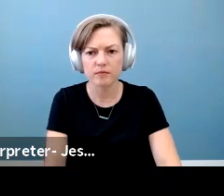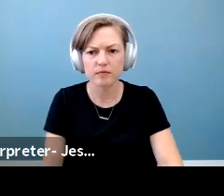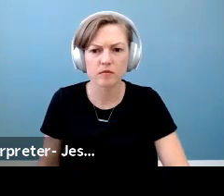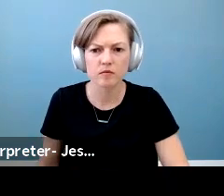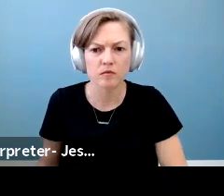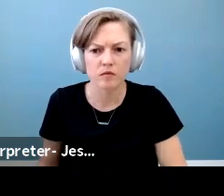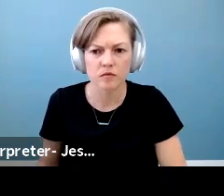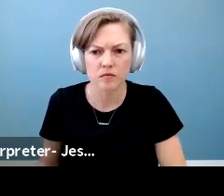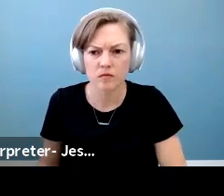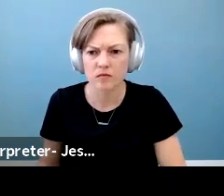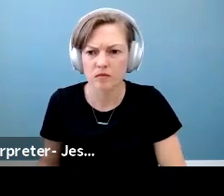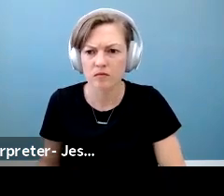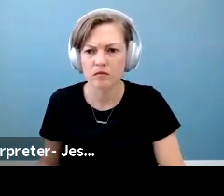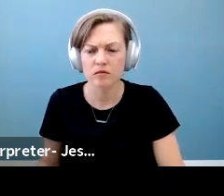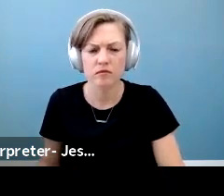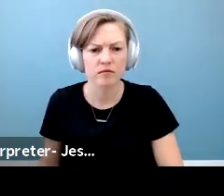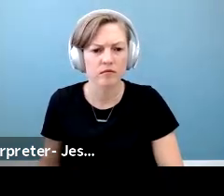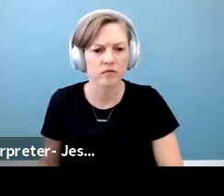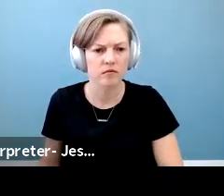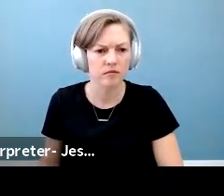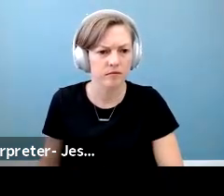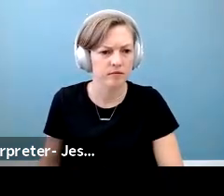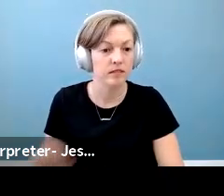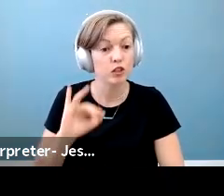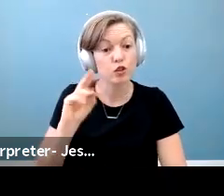See, Judy, there you are.